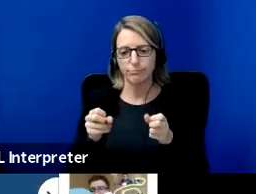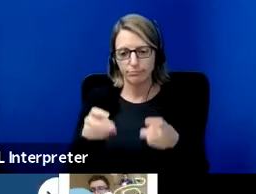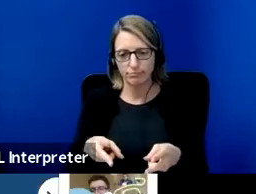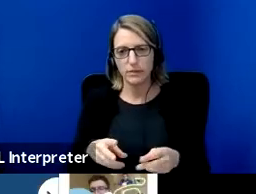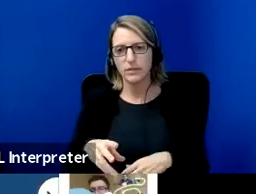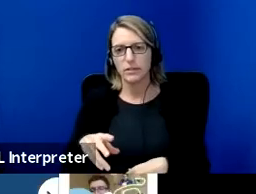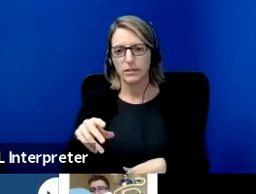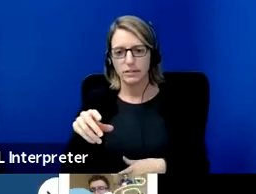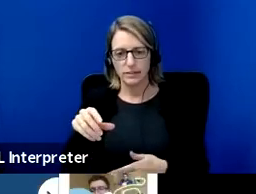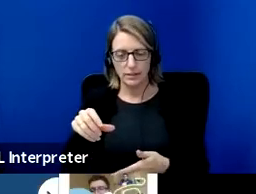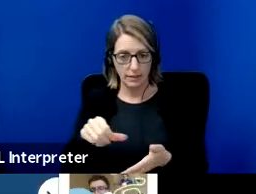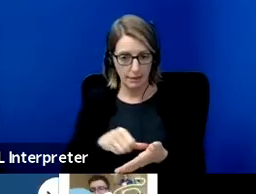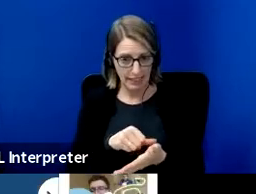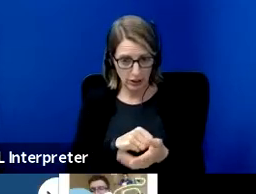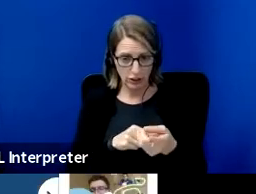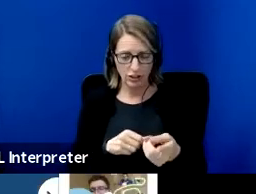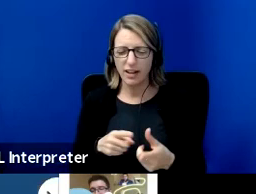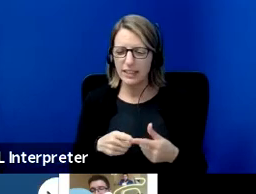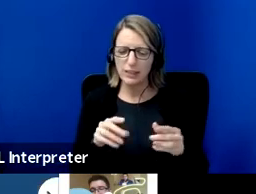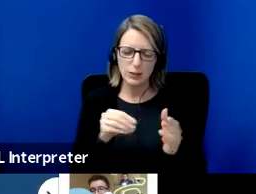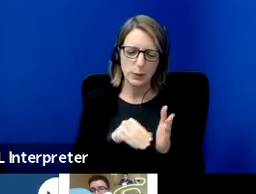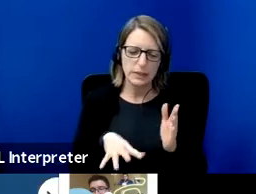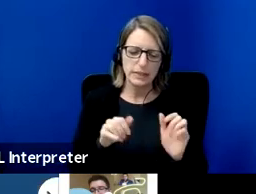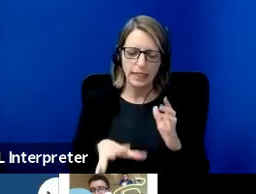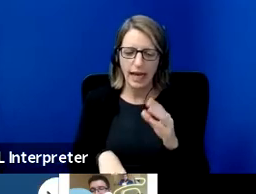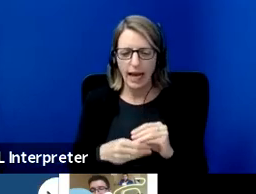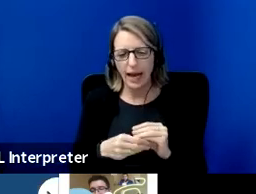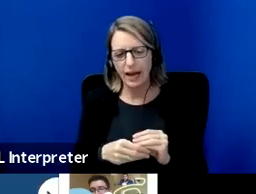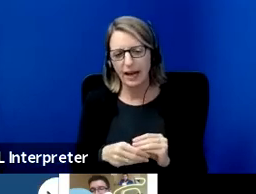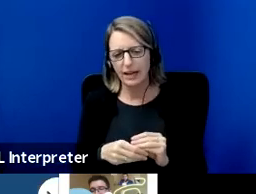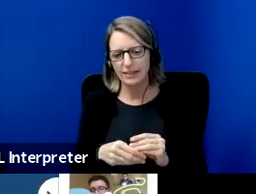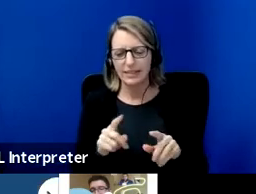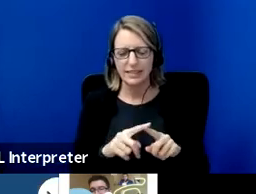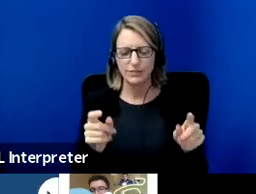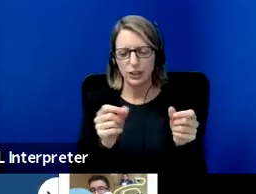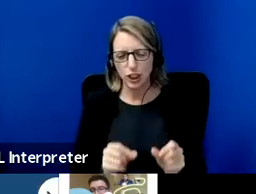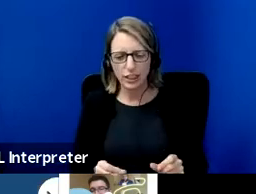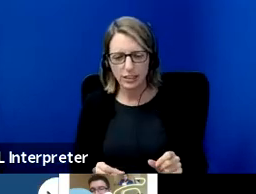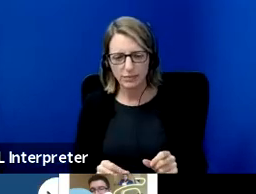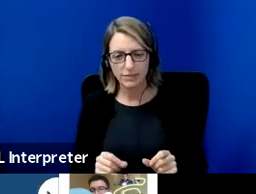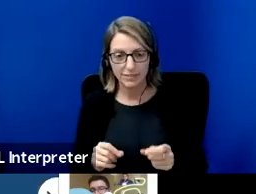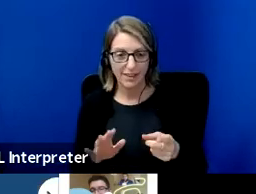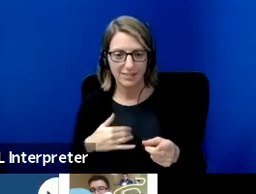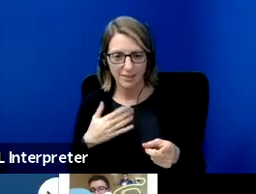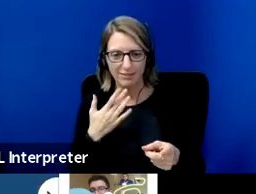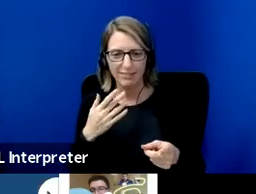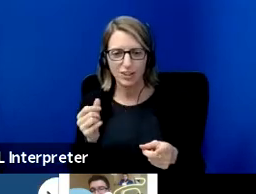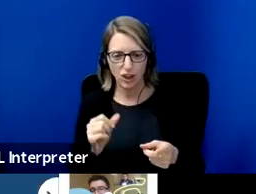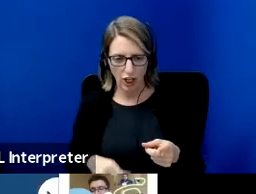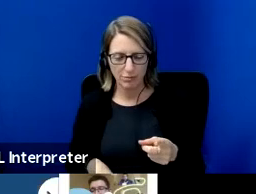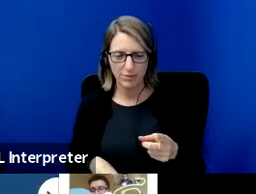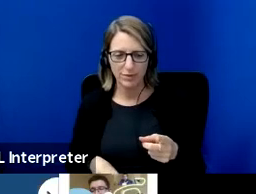Students could then add different shapes. I could say that's my favorite shape. I could draw